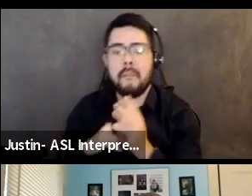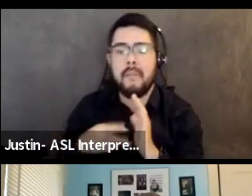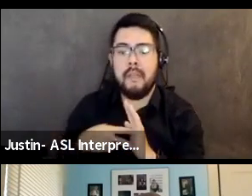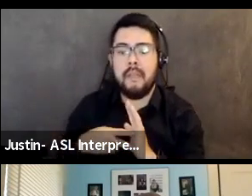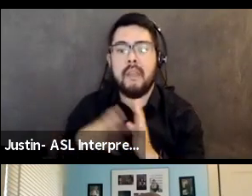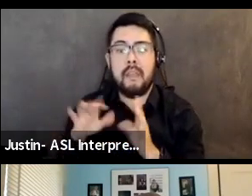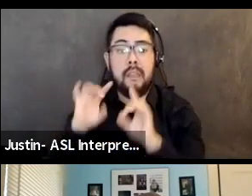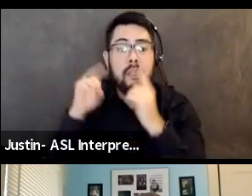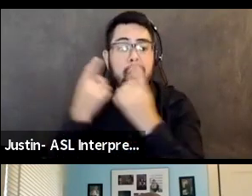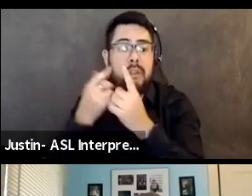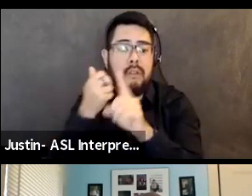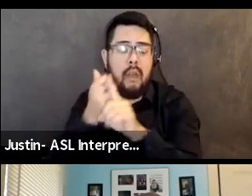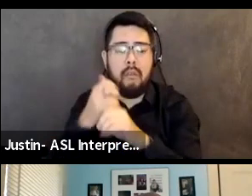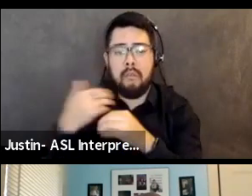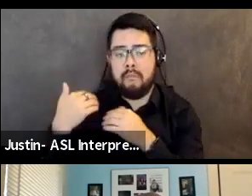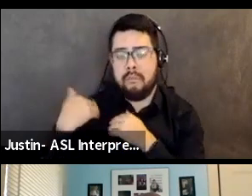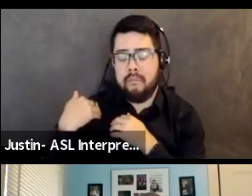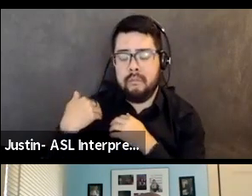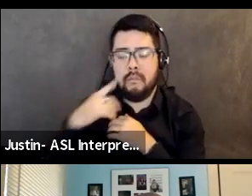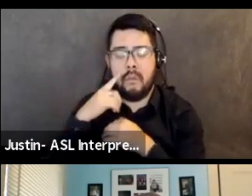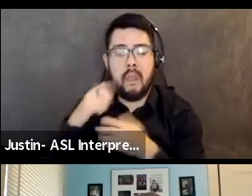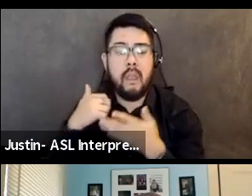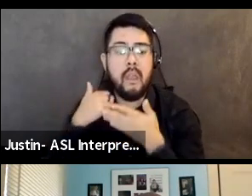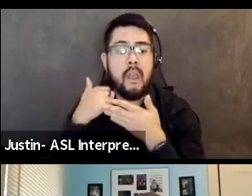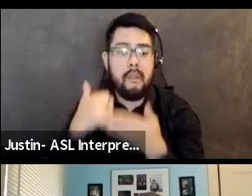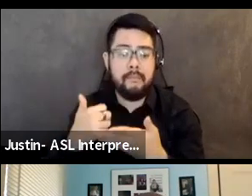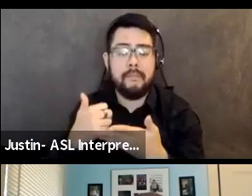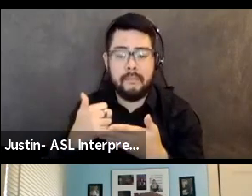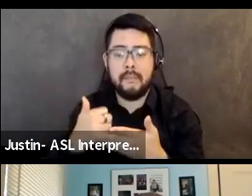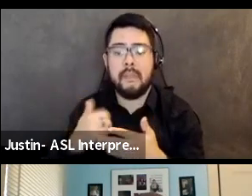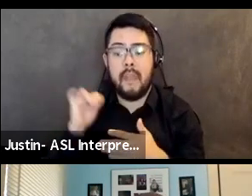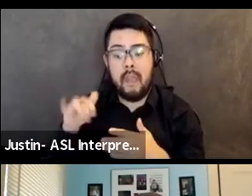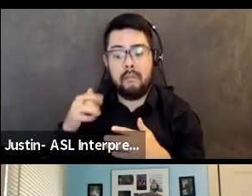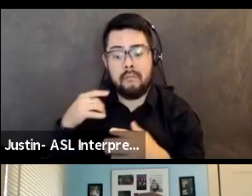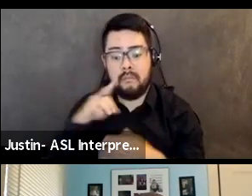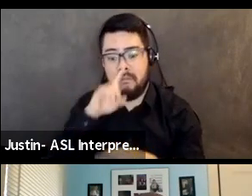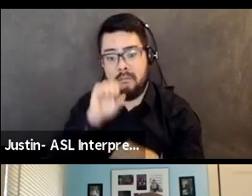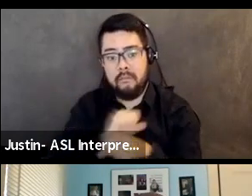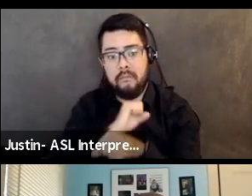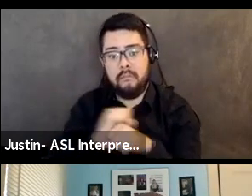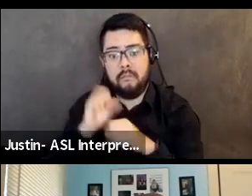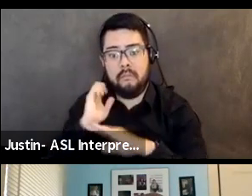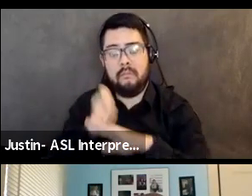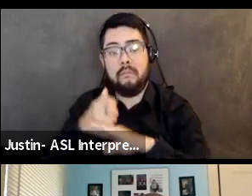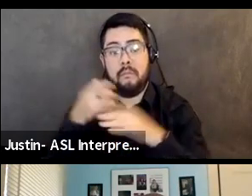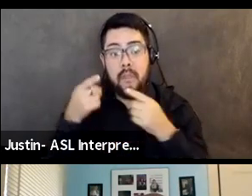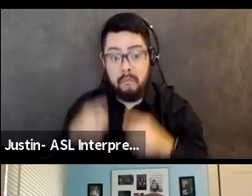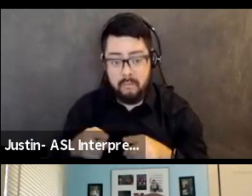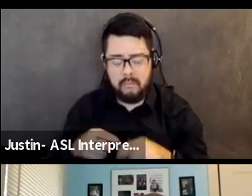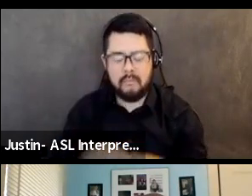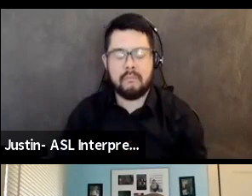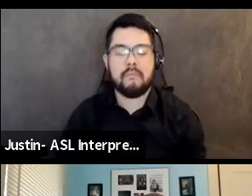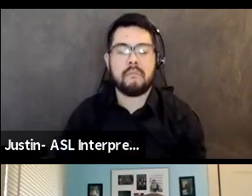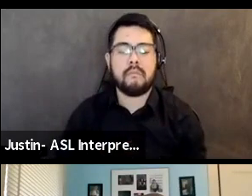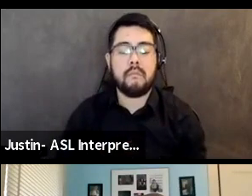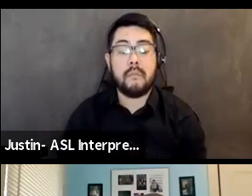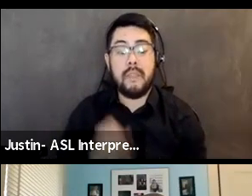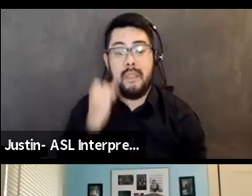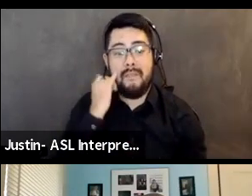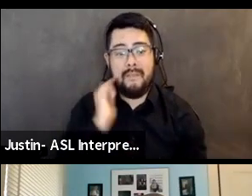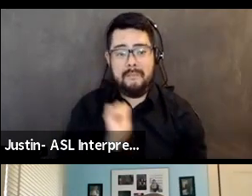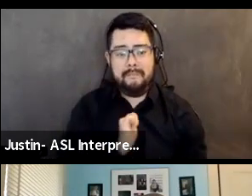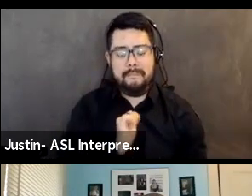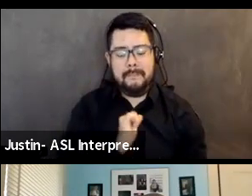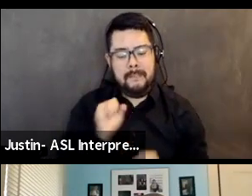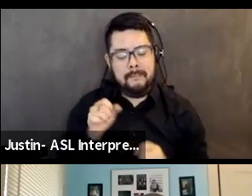needs to do to to help ensure that those steps happen and if we can figure out how